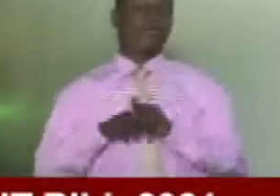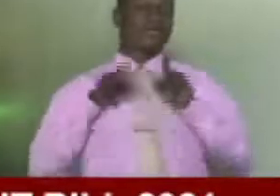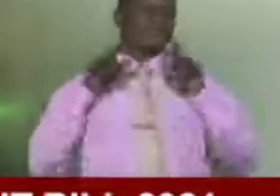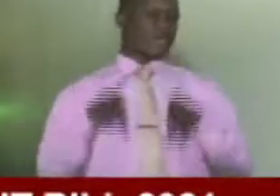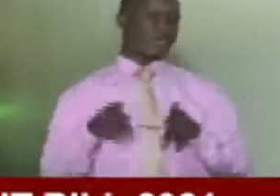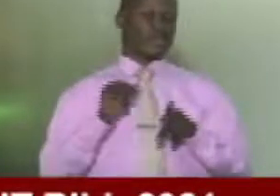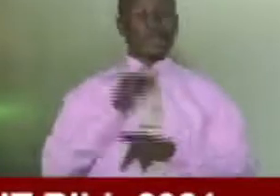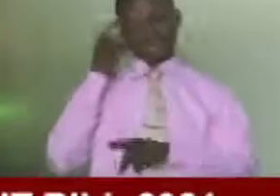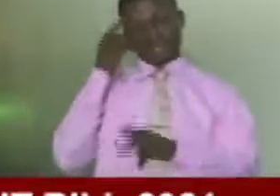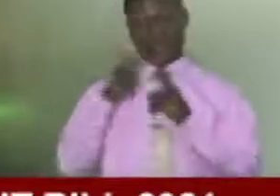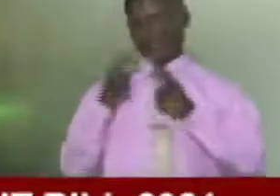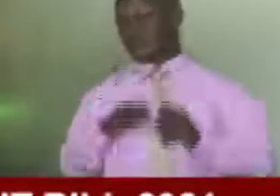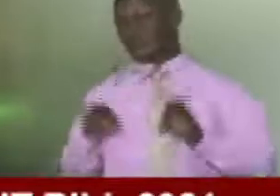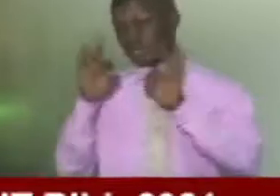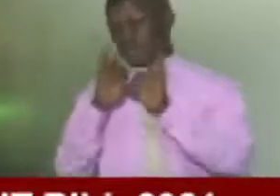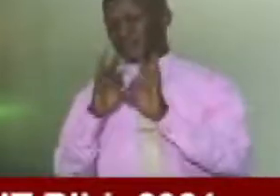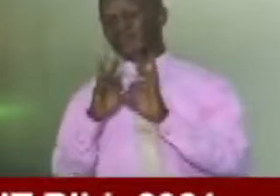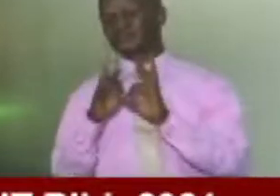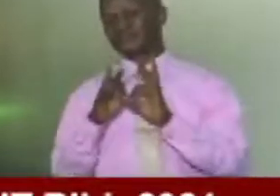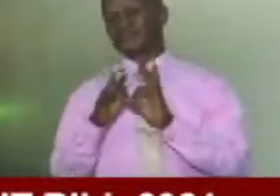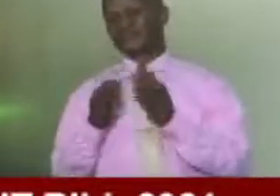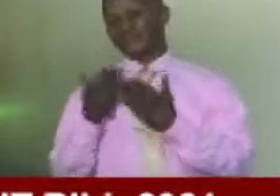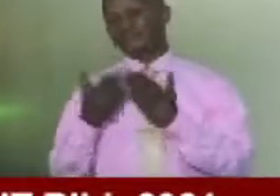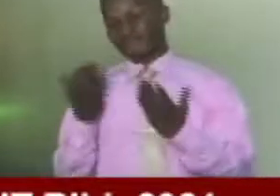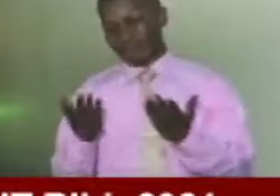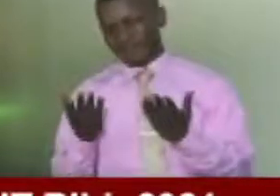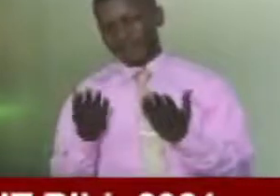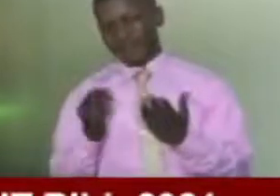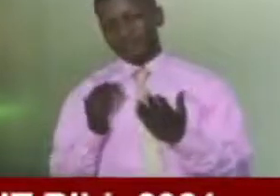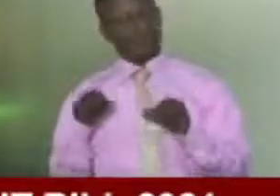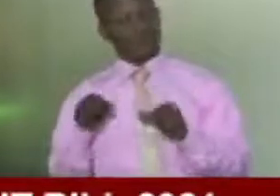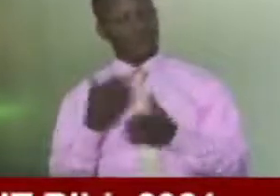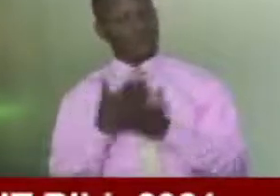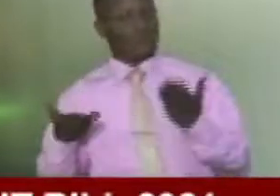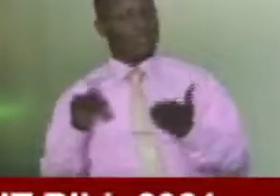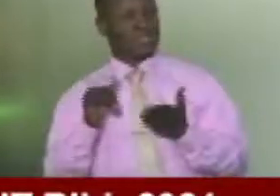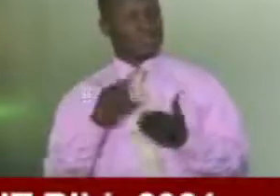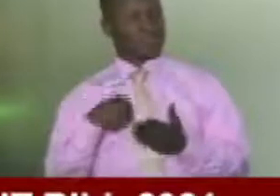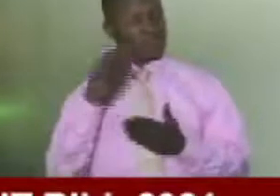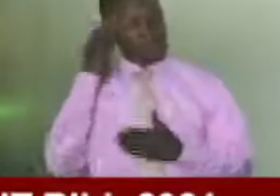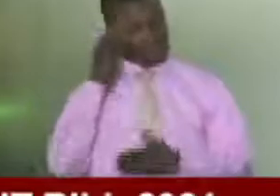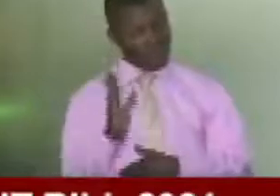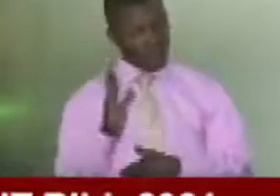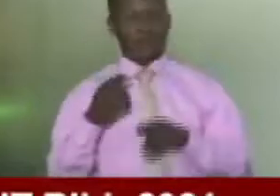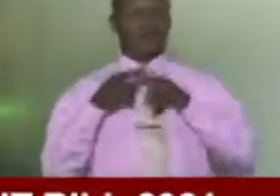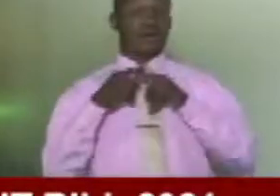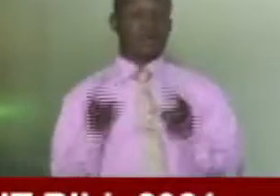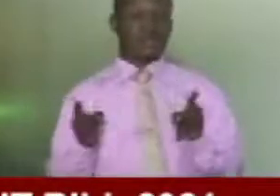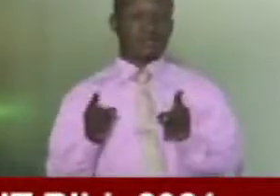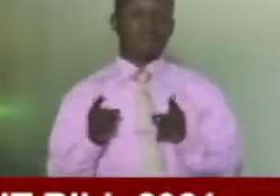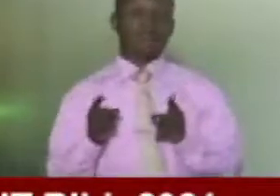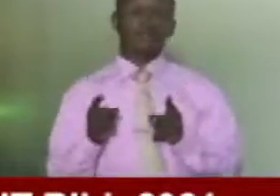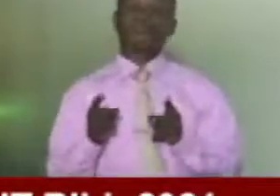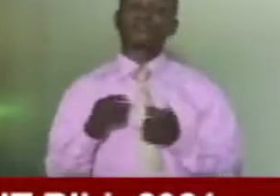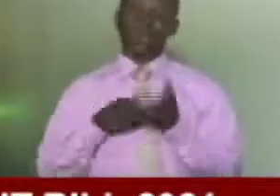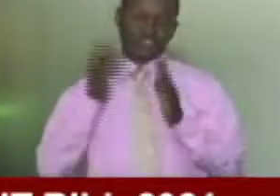easy. His reasons for not signing, I may not know, but I feel if he does that, it will still be